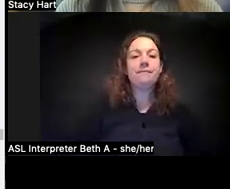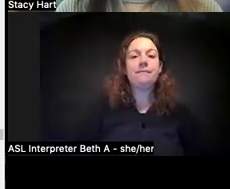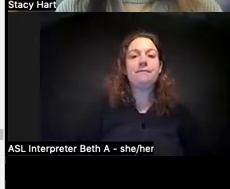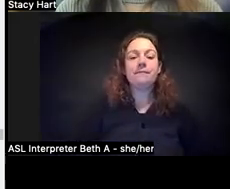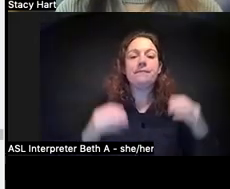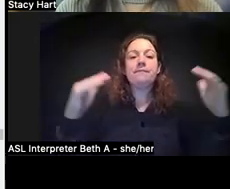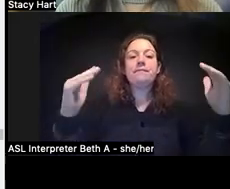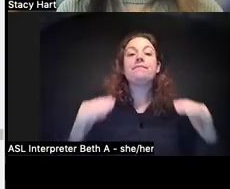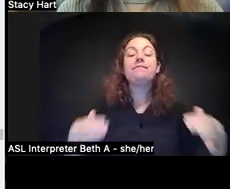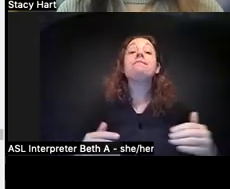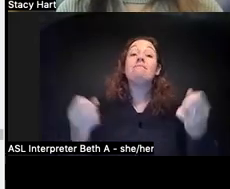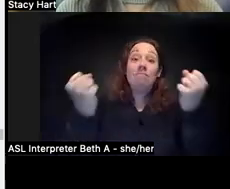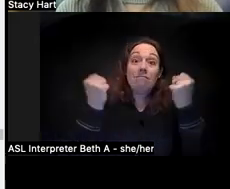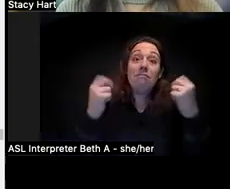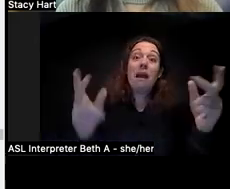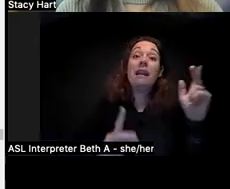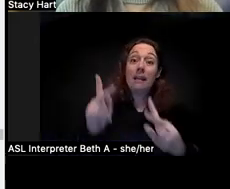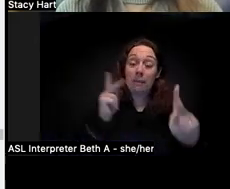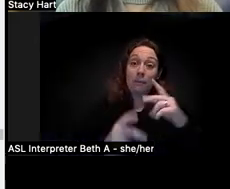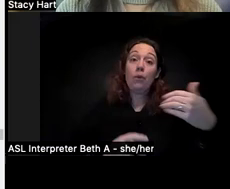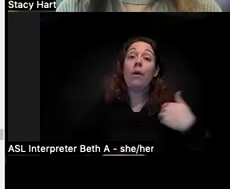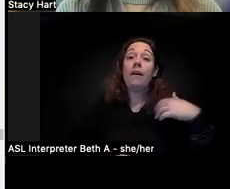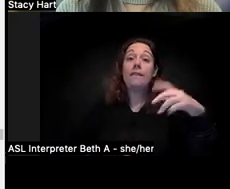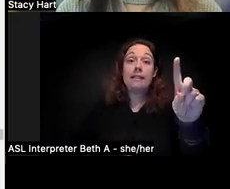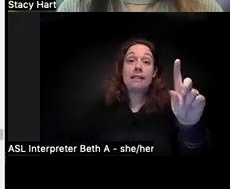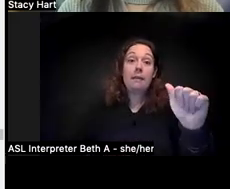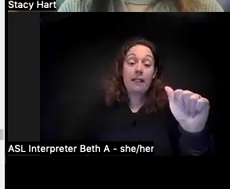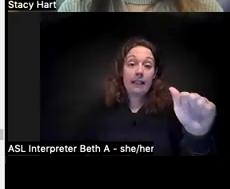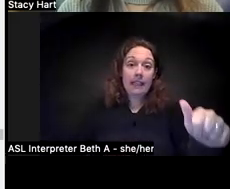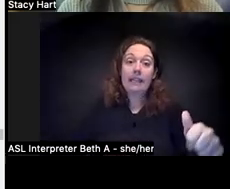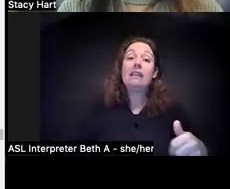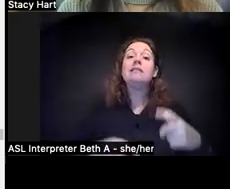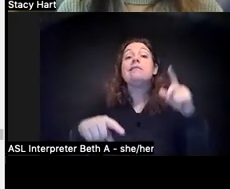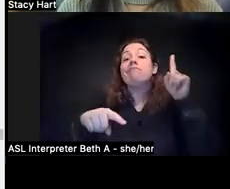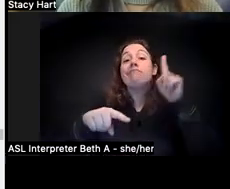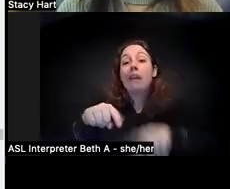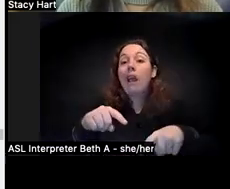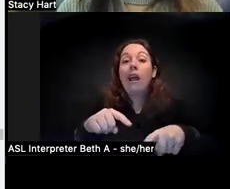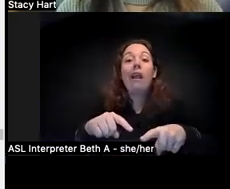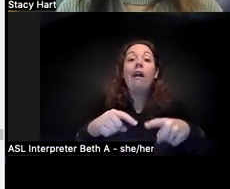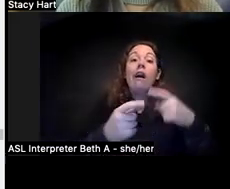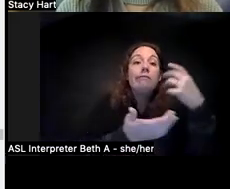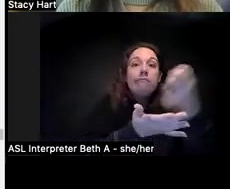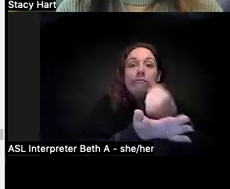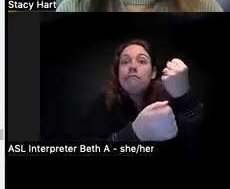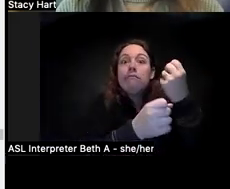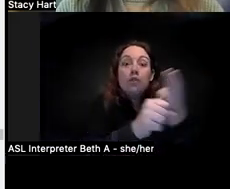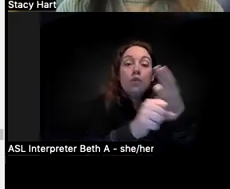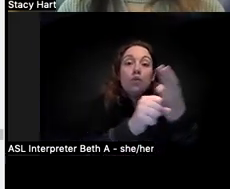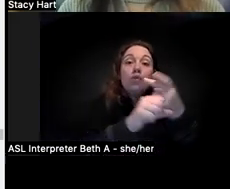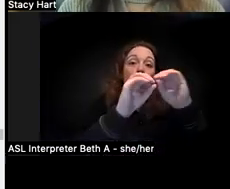Many people with disabilities are unable to take advantage of an organization's programs, services, or